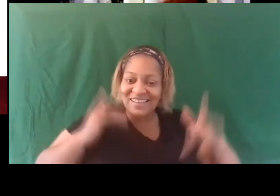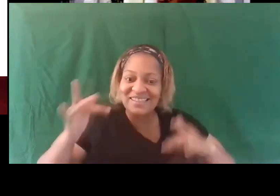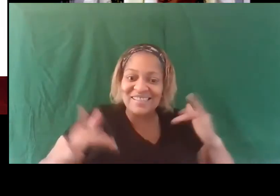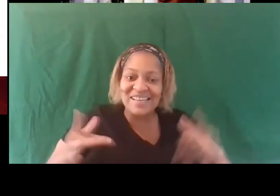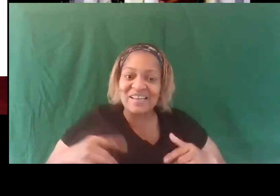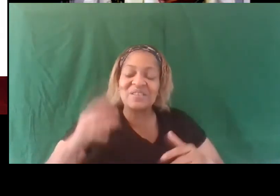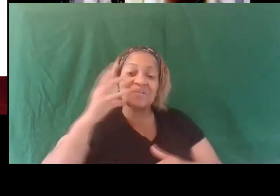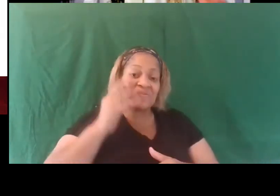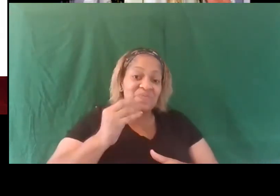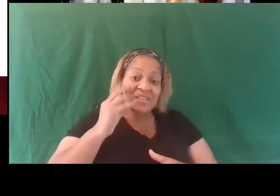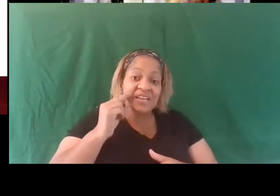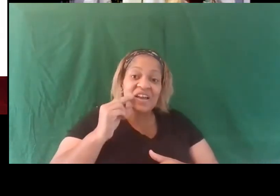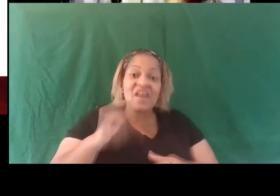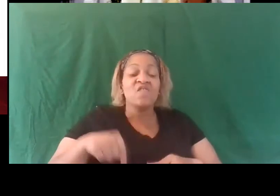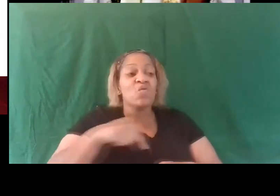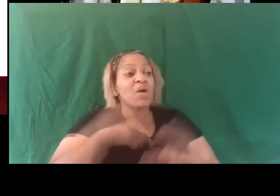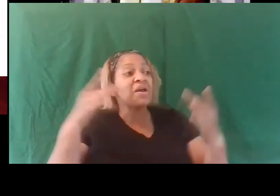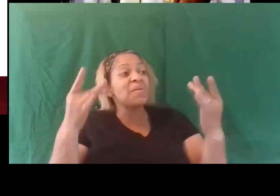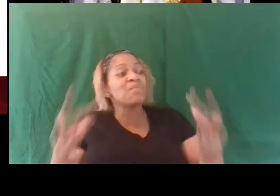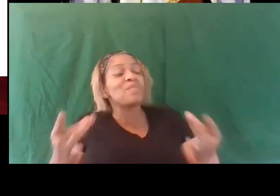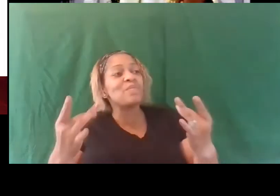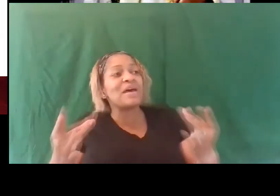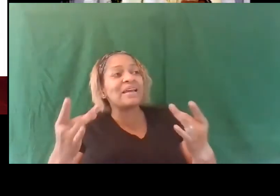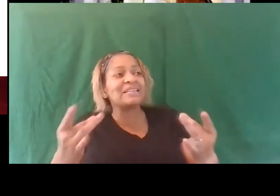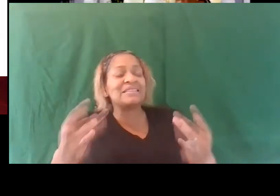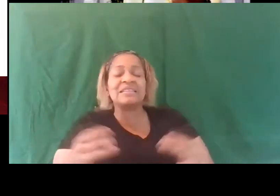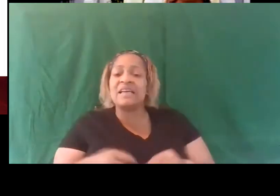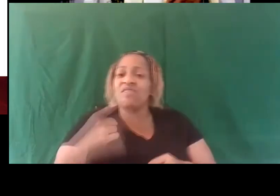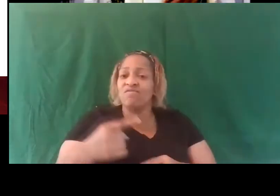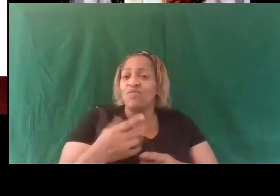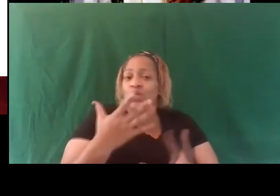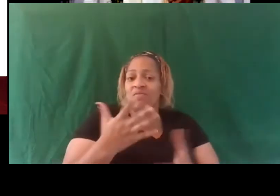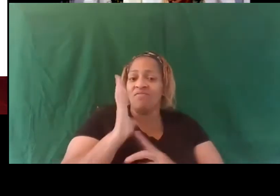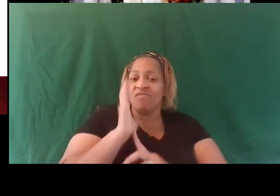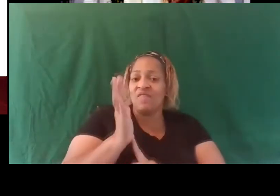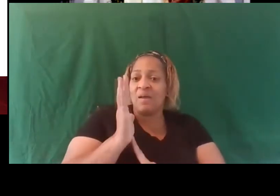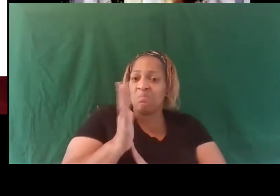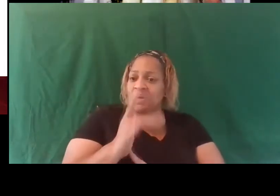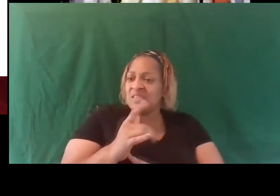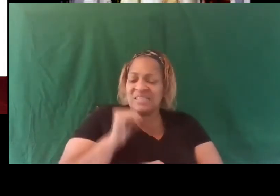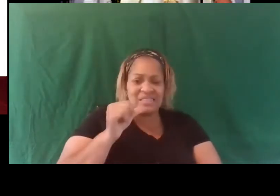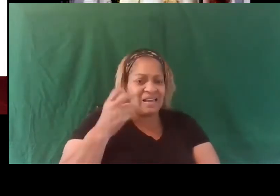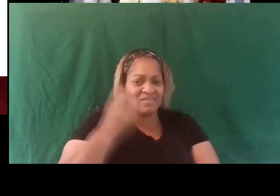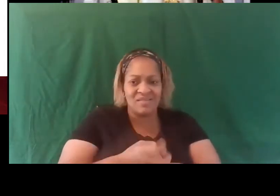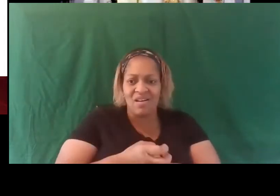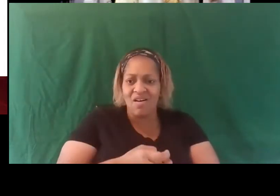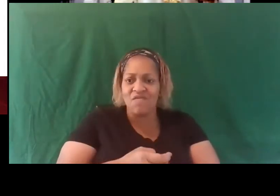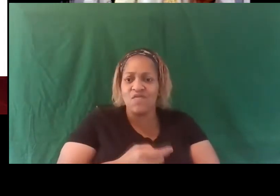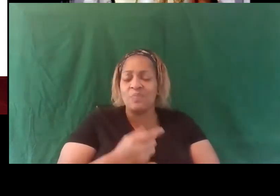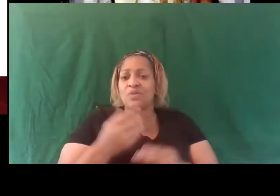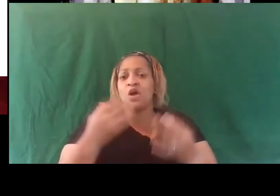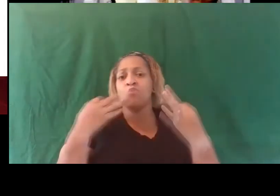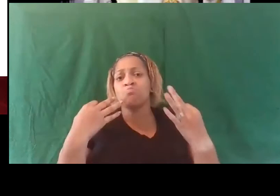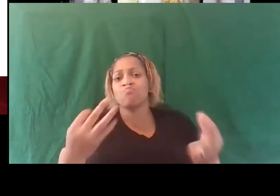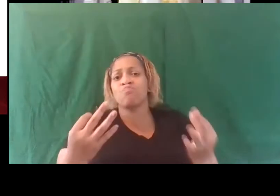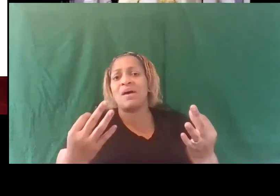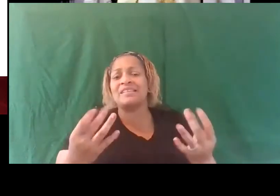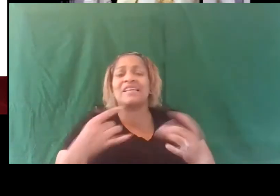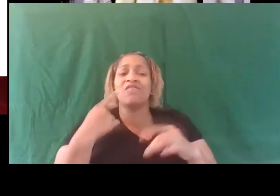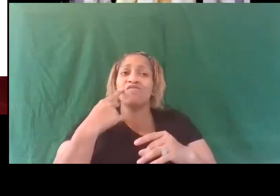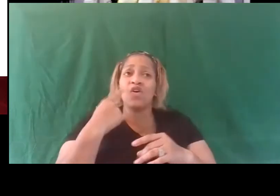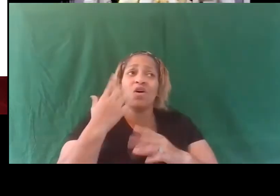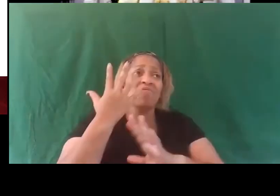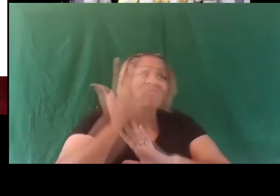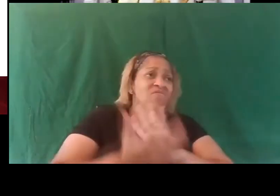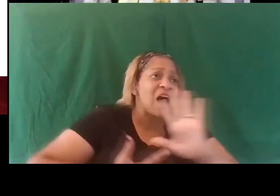difficult. Meditating for an hour is not difficult. Meditating for 5 hours is